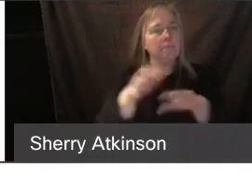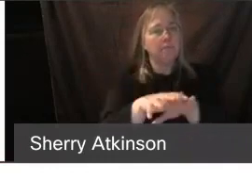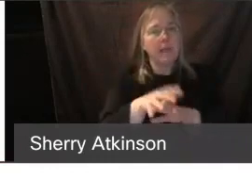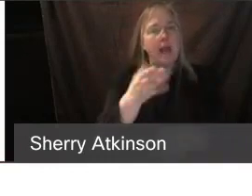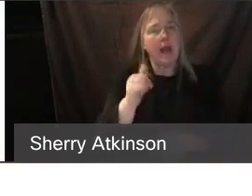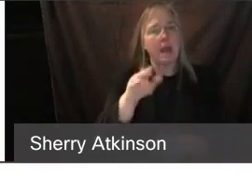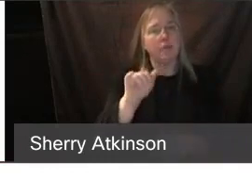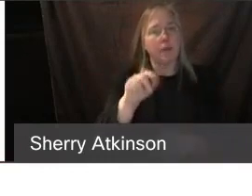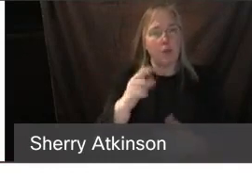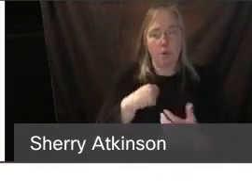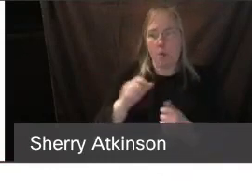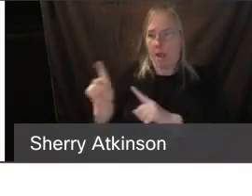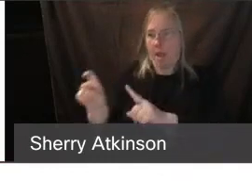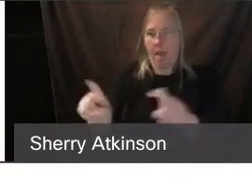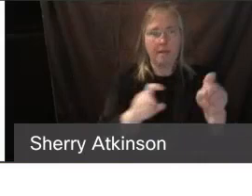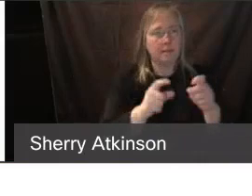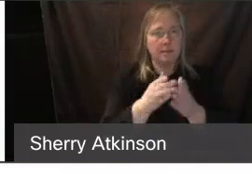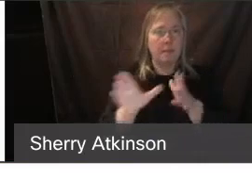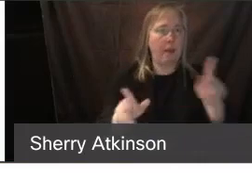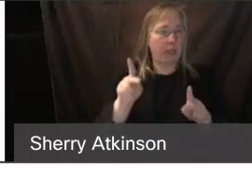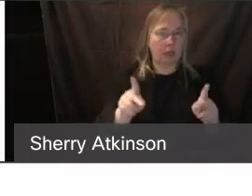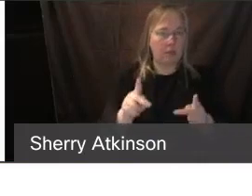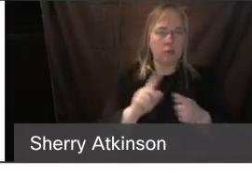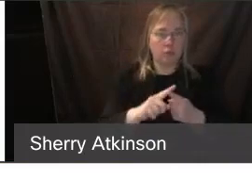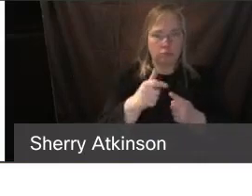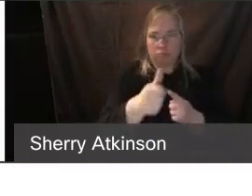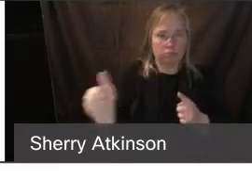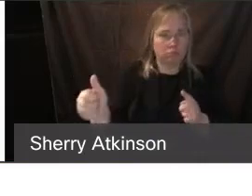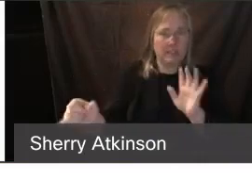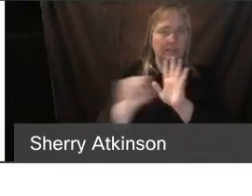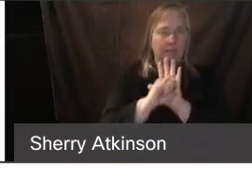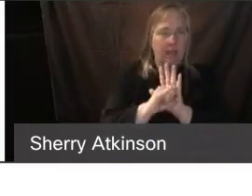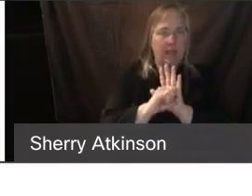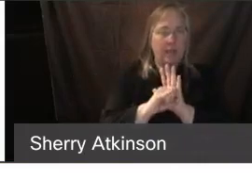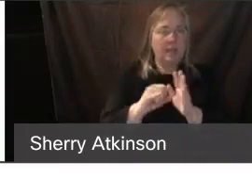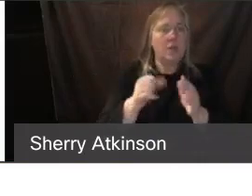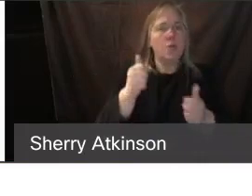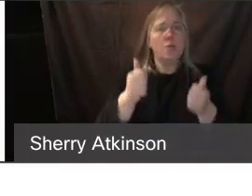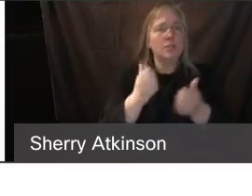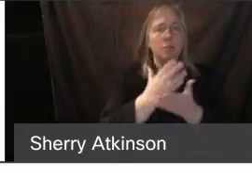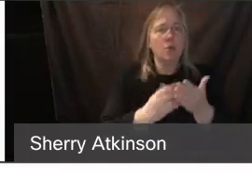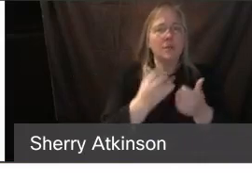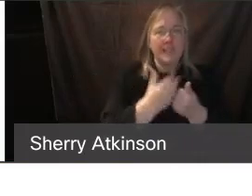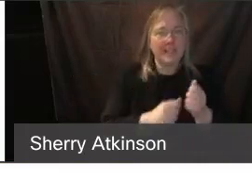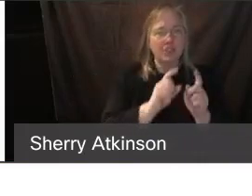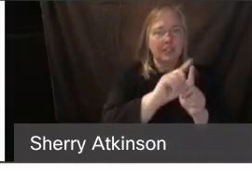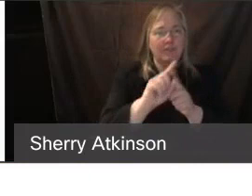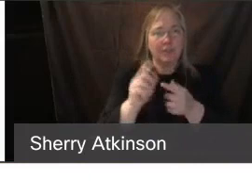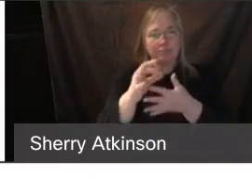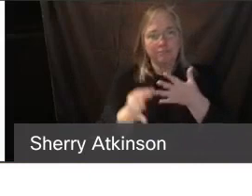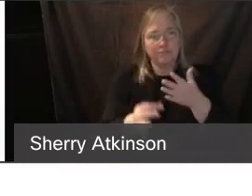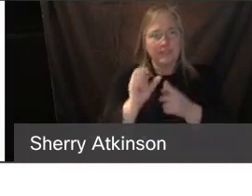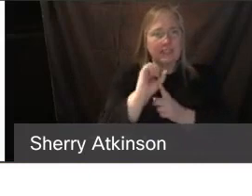to identify the components of each scenario that are